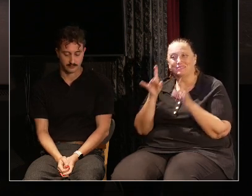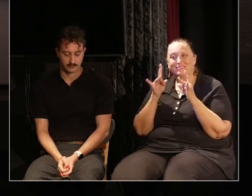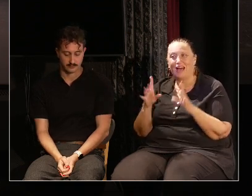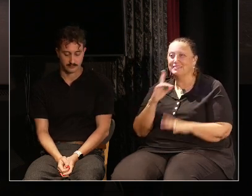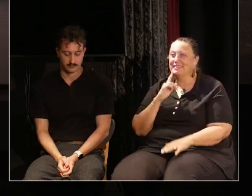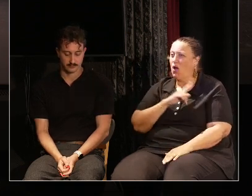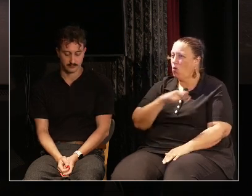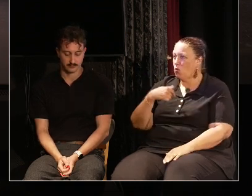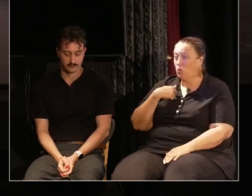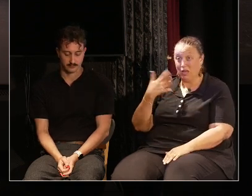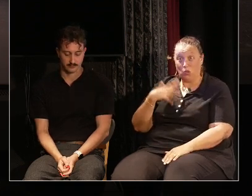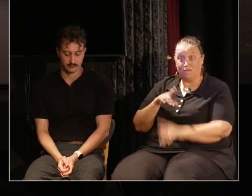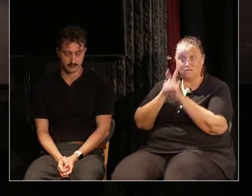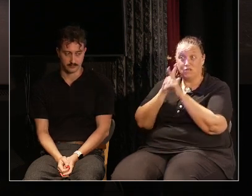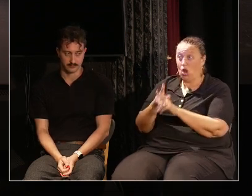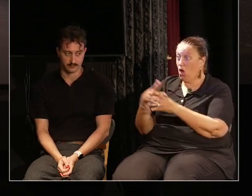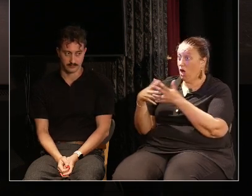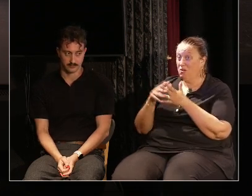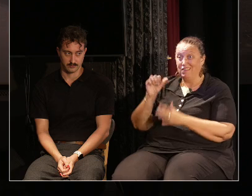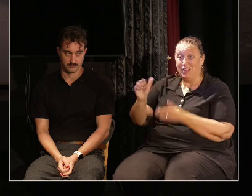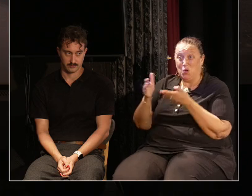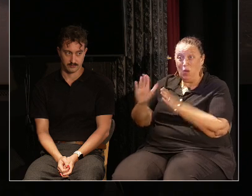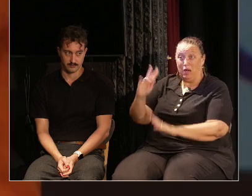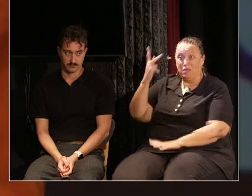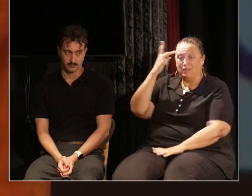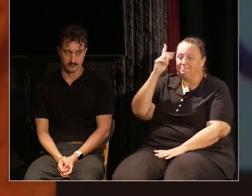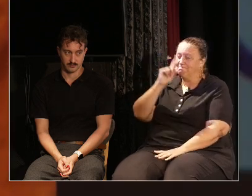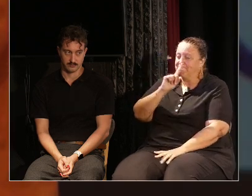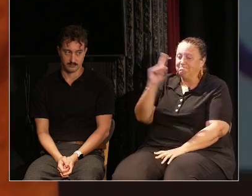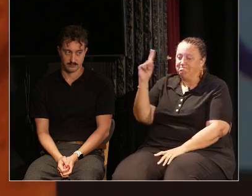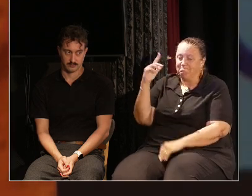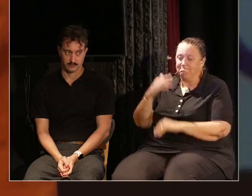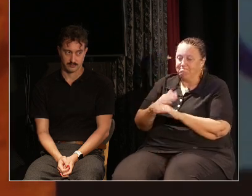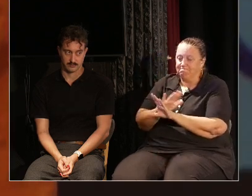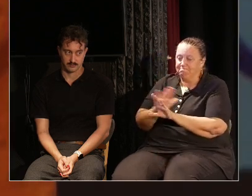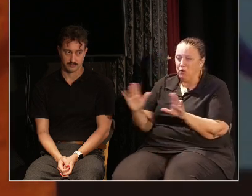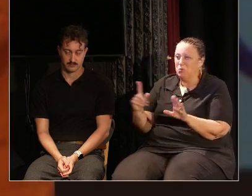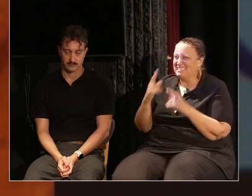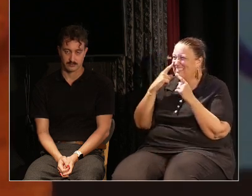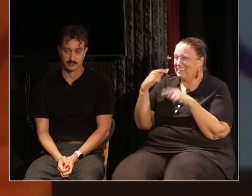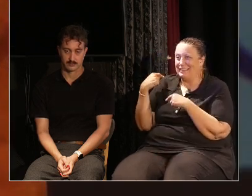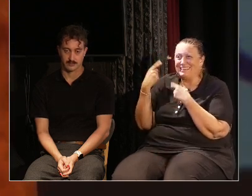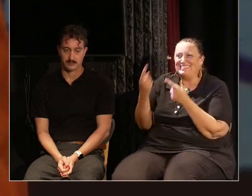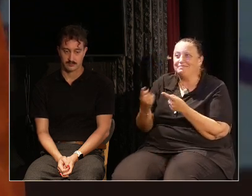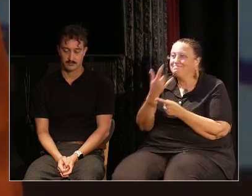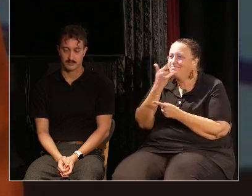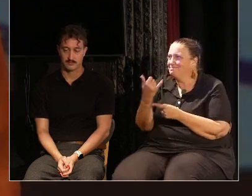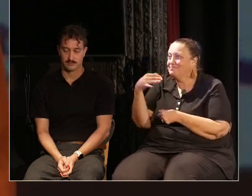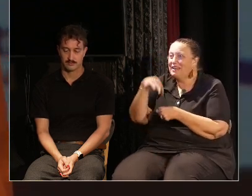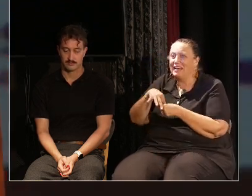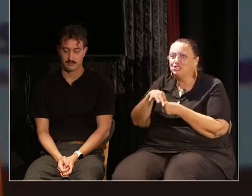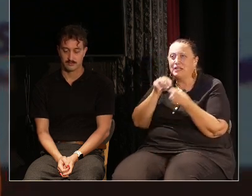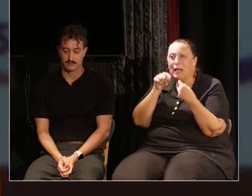want to go down US-style politics here in Australia, and I think you would have all have seen that has been a theme so far of this election